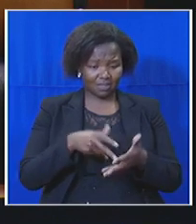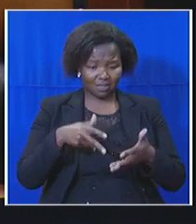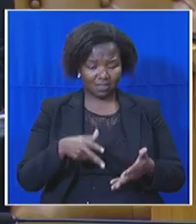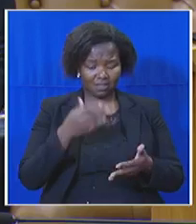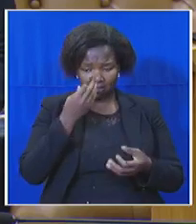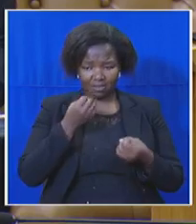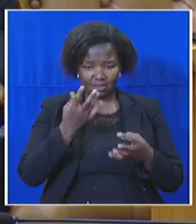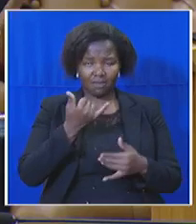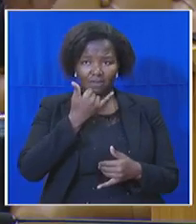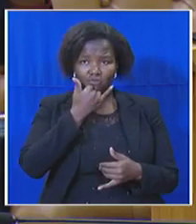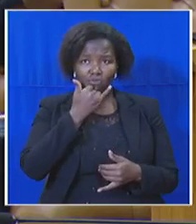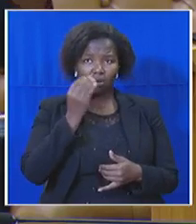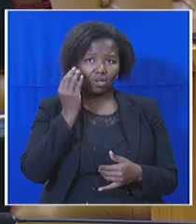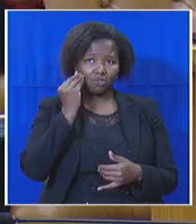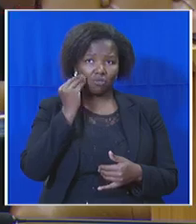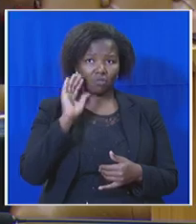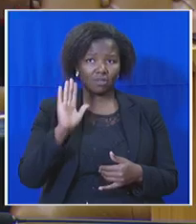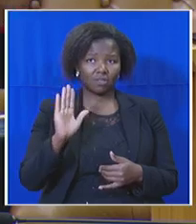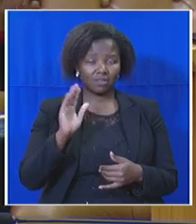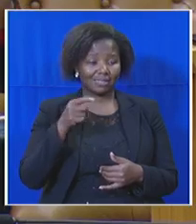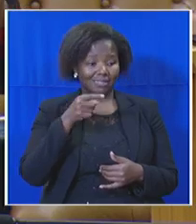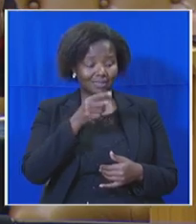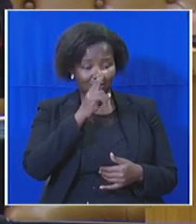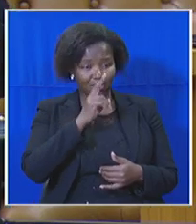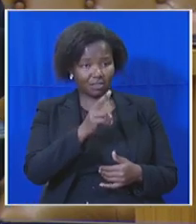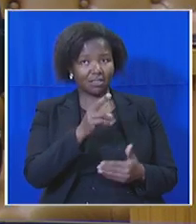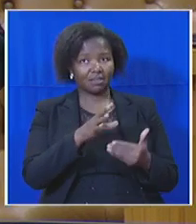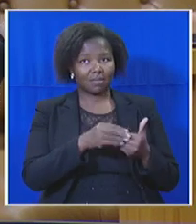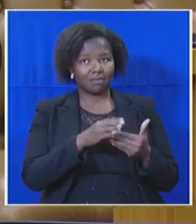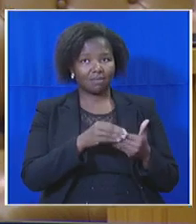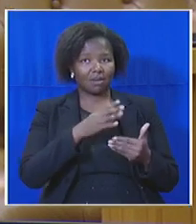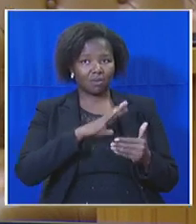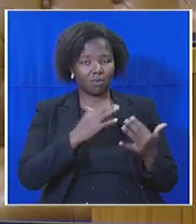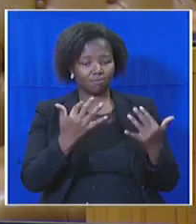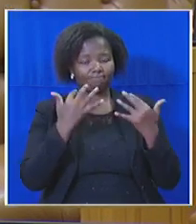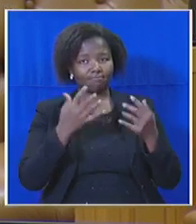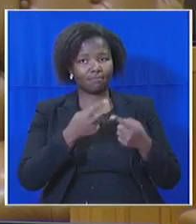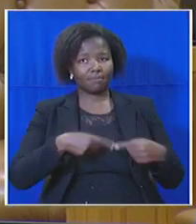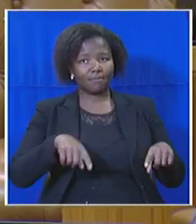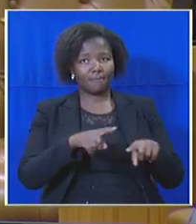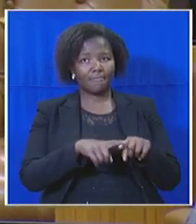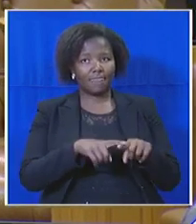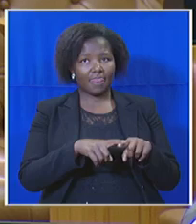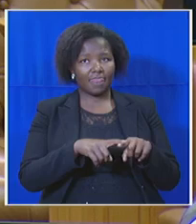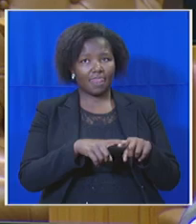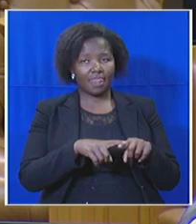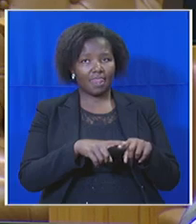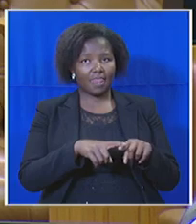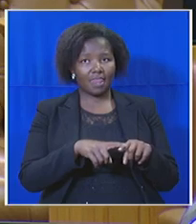us. This honorable member is grandstanding. There can never